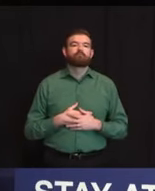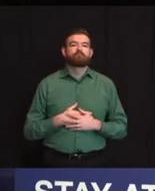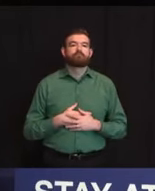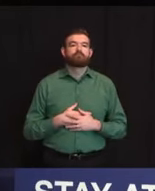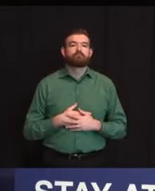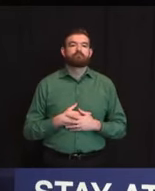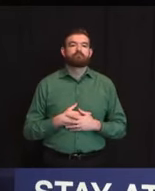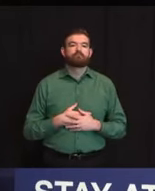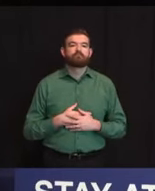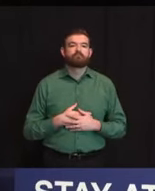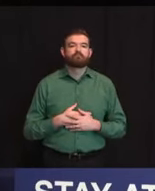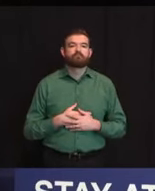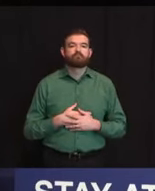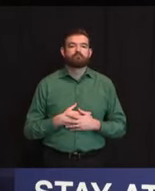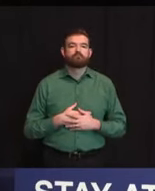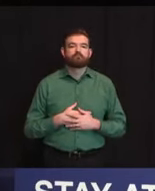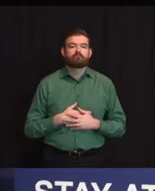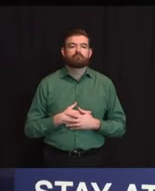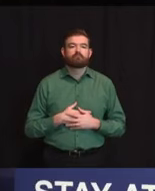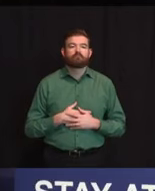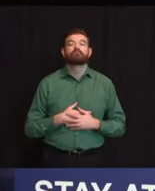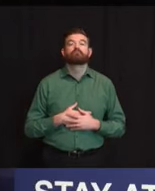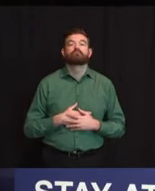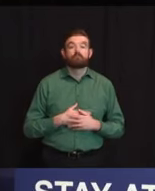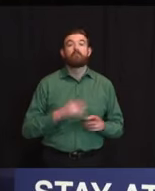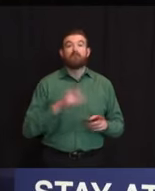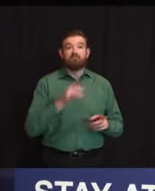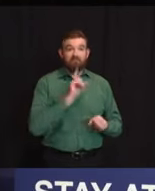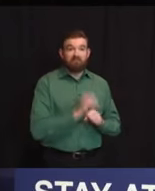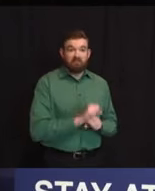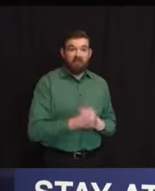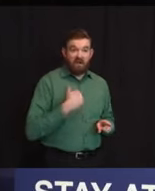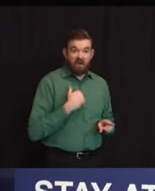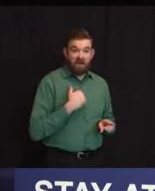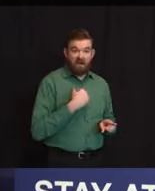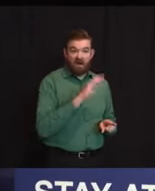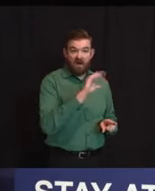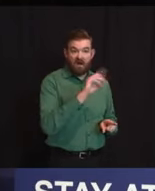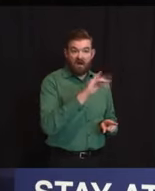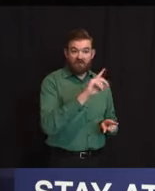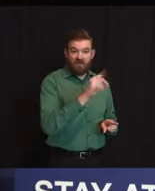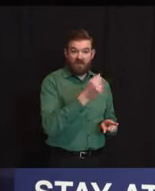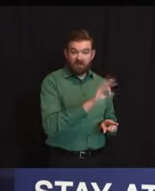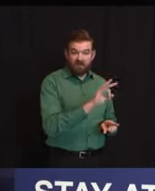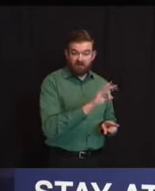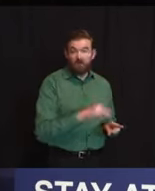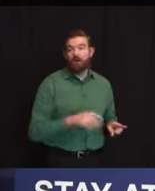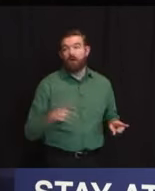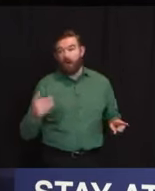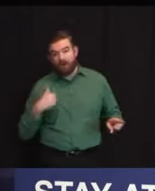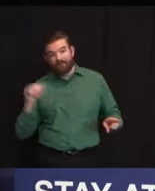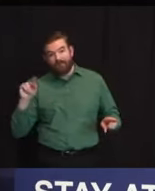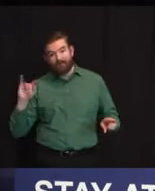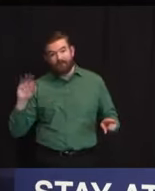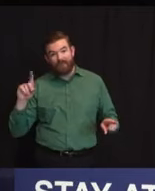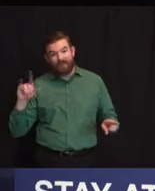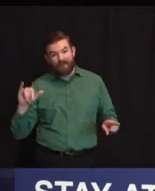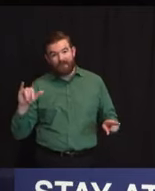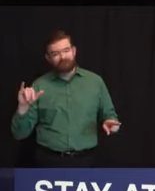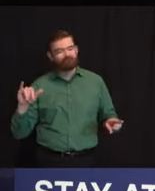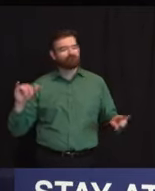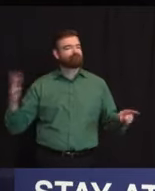level of what's known as a false positive rate. What's commonly quoted is that they're about 95% specific. And basically what that